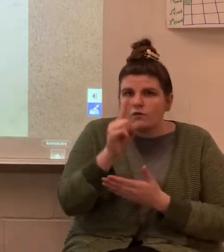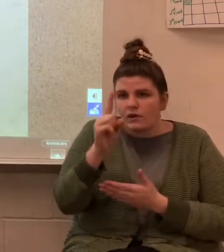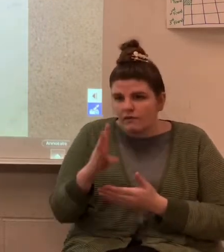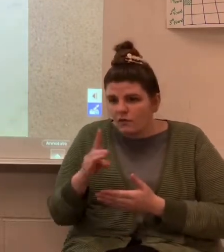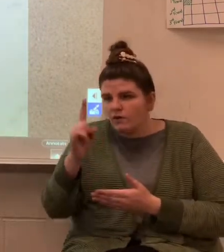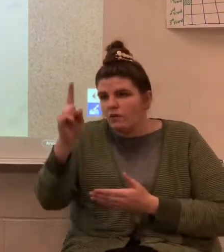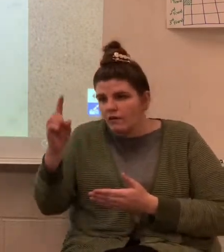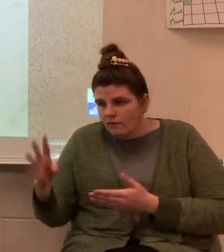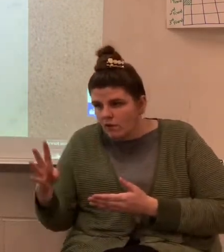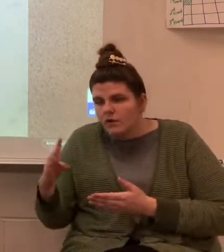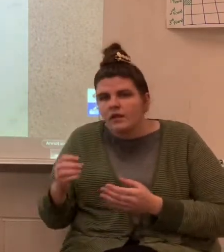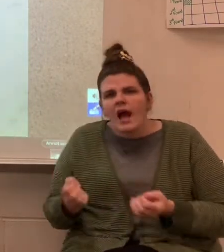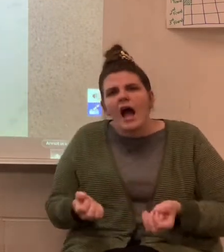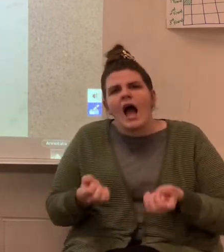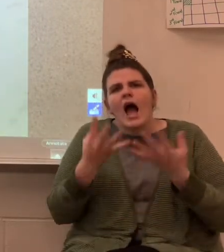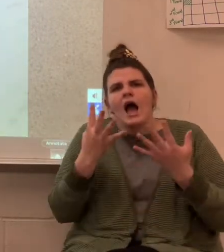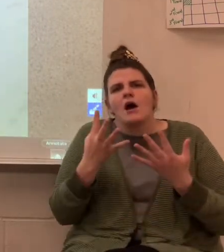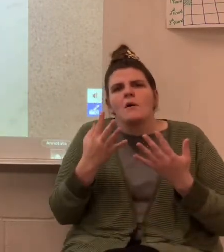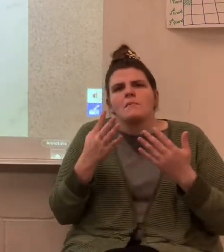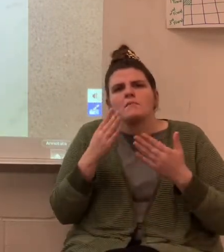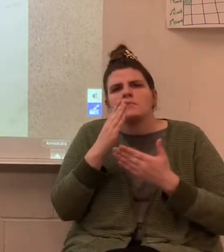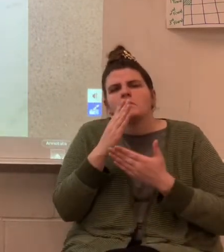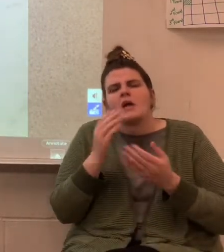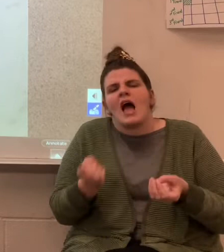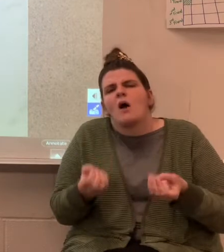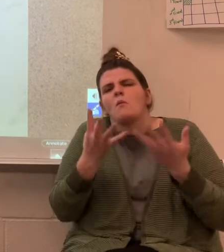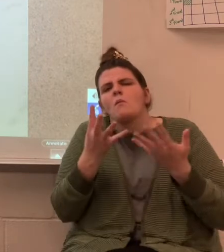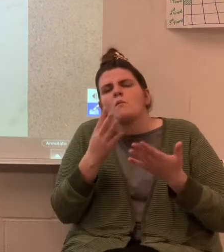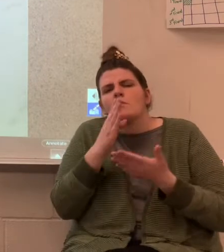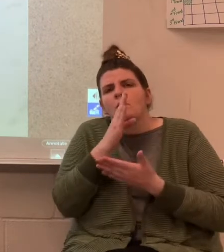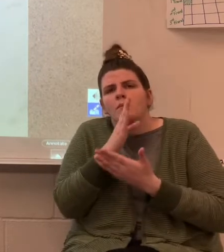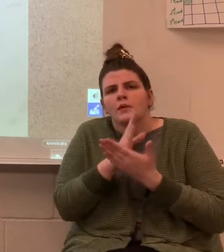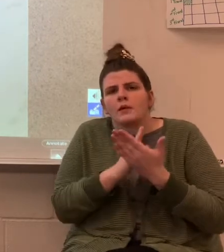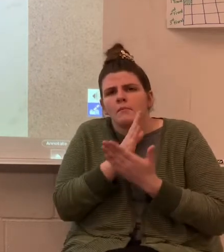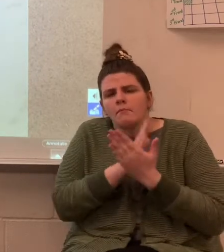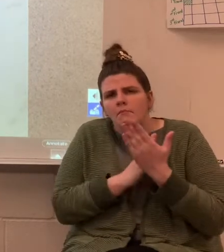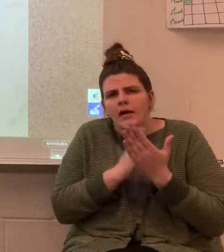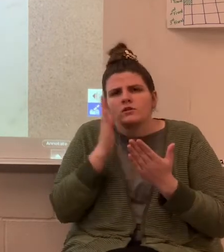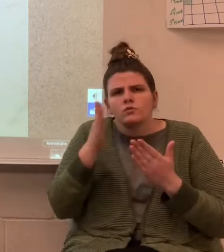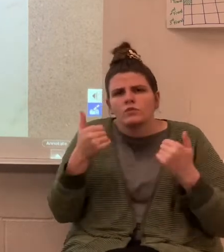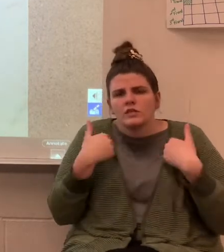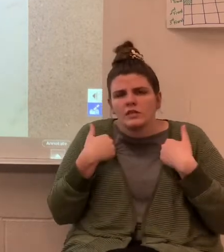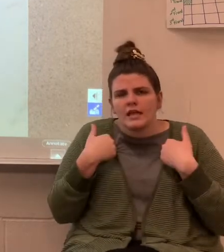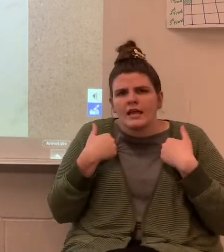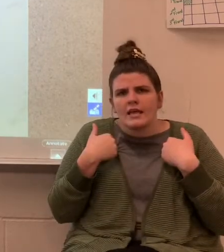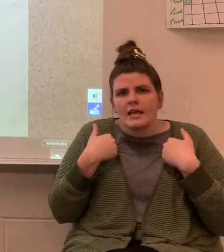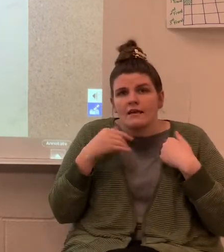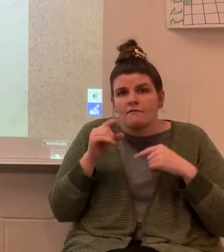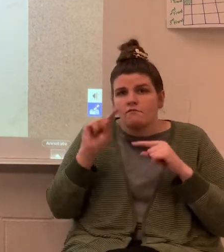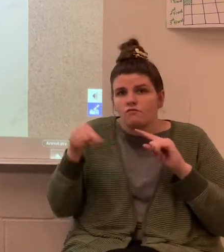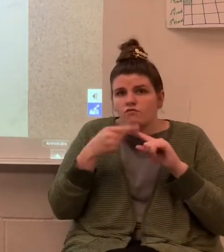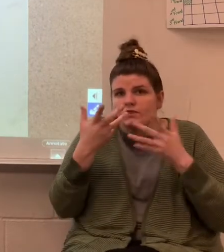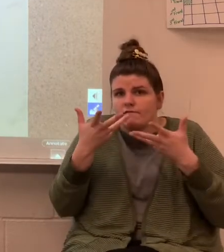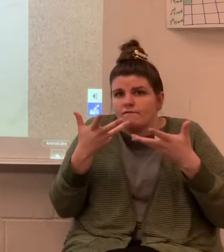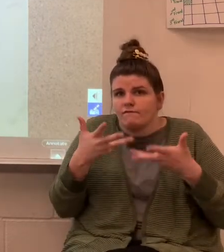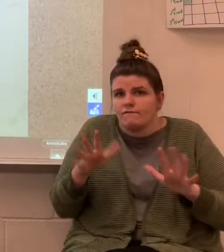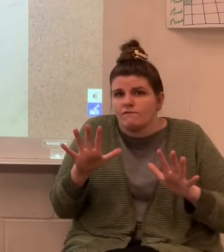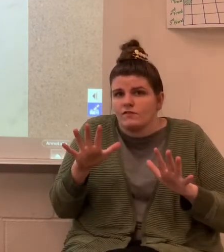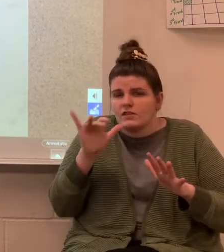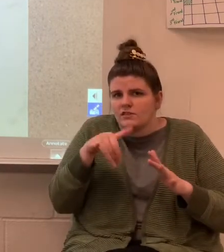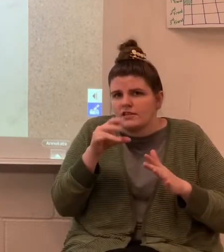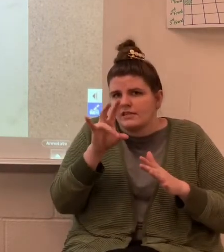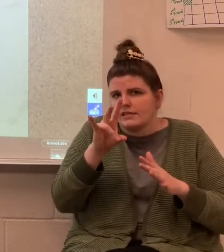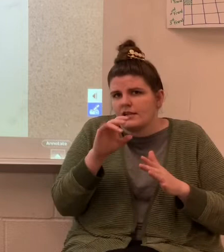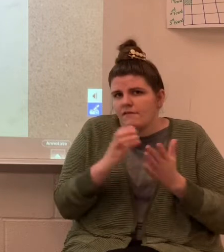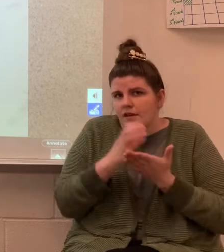How many pies will she end up after she takes all 7 cups and divides it into 1/4 segments? So we